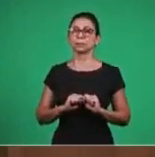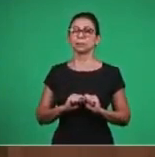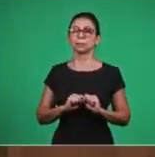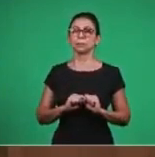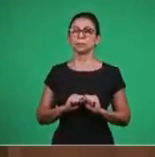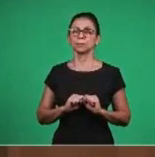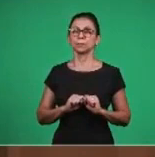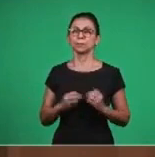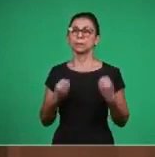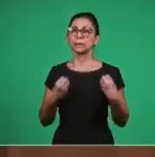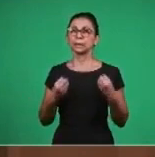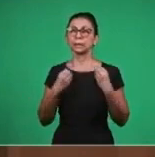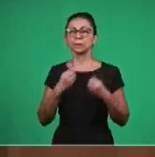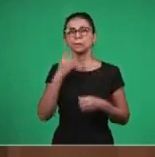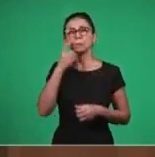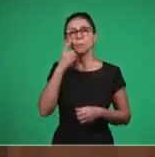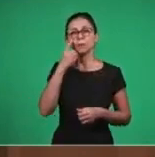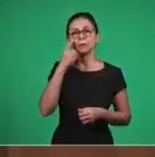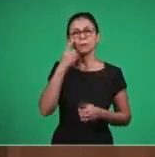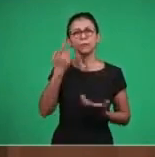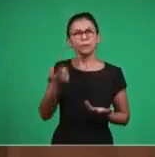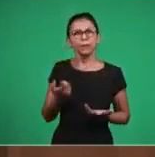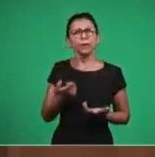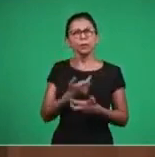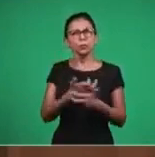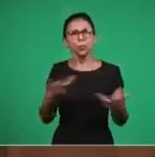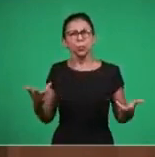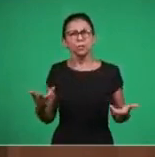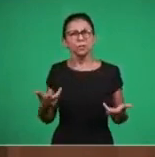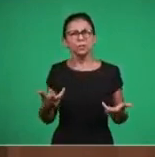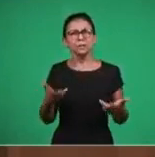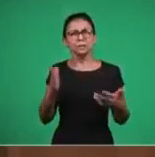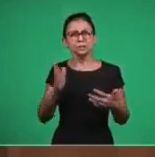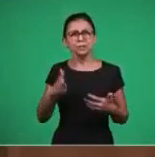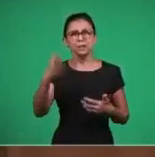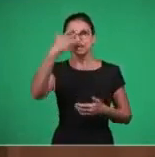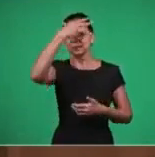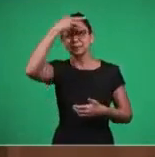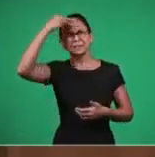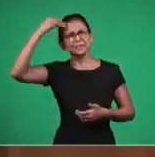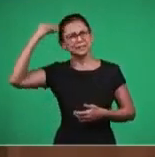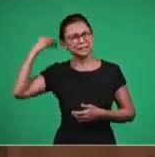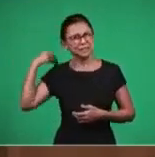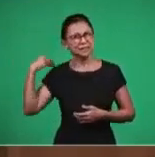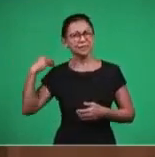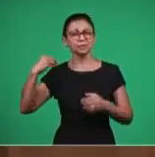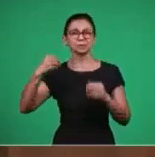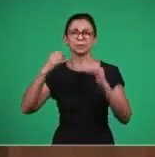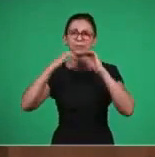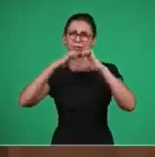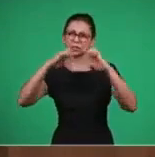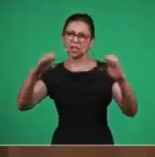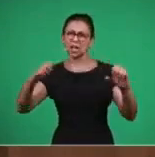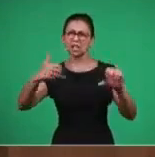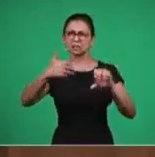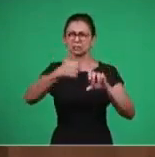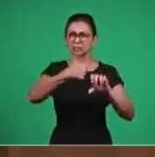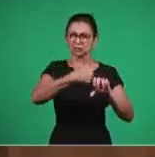We have seen a thirst to hear something that was, we can even say, have been forgotten. And the Christianity, the